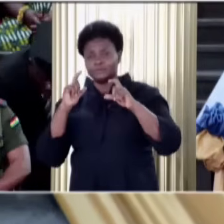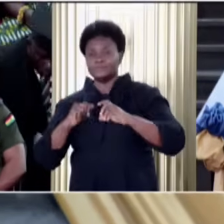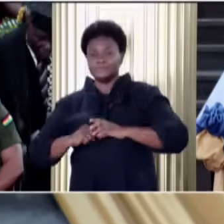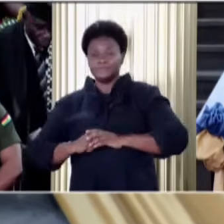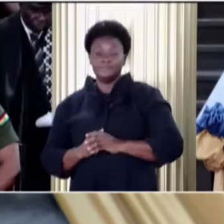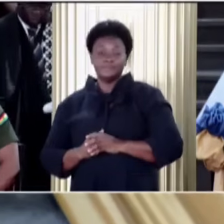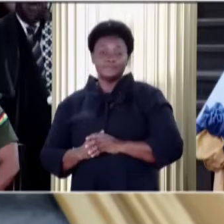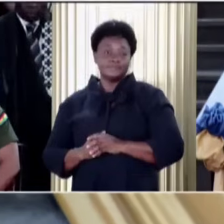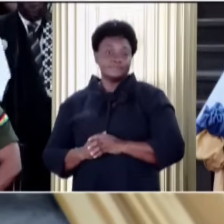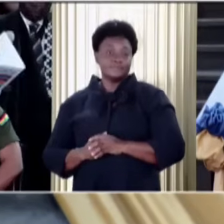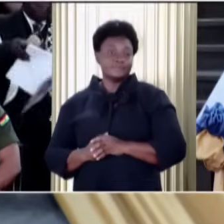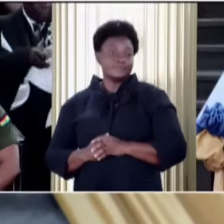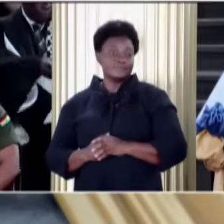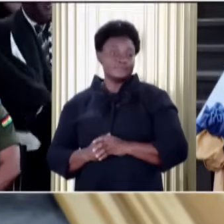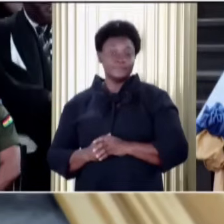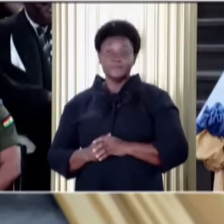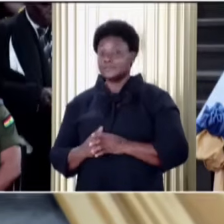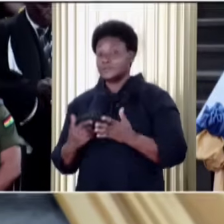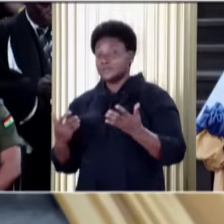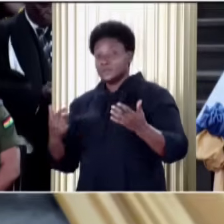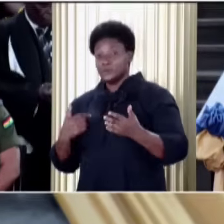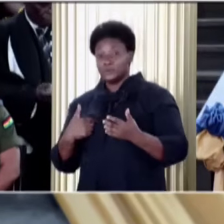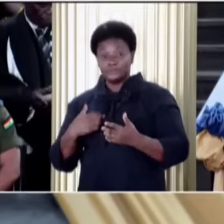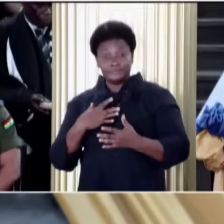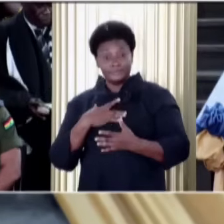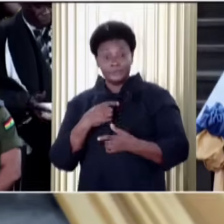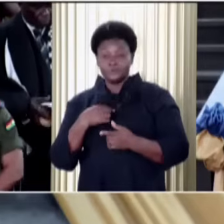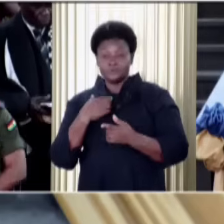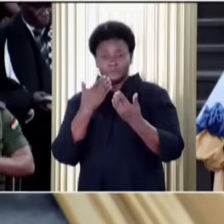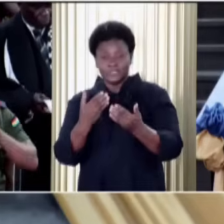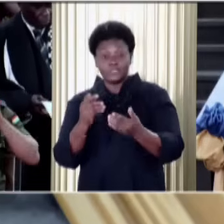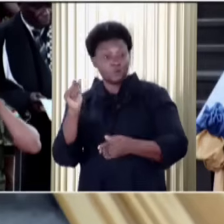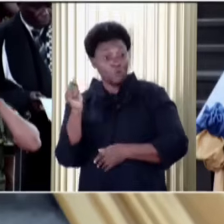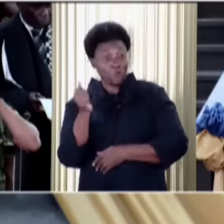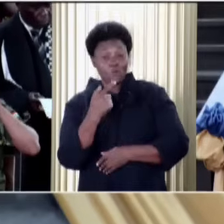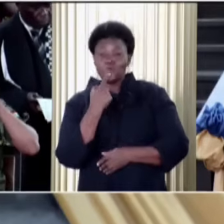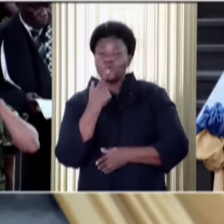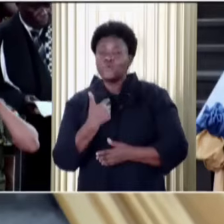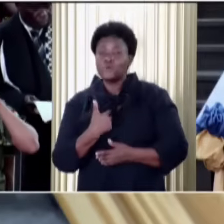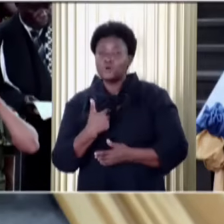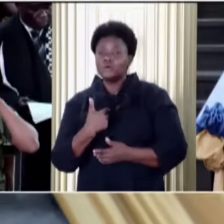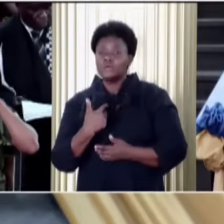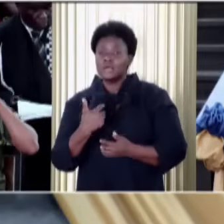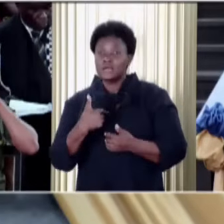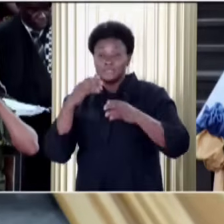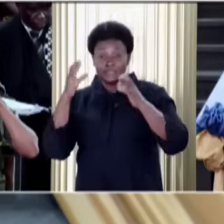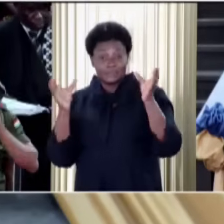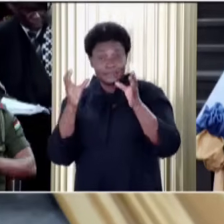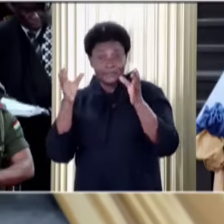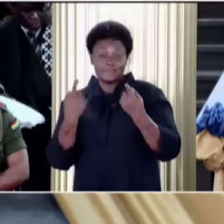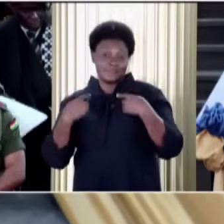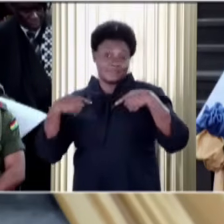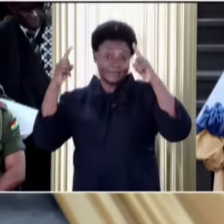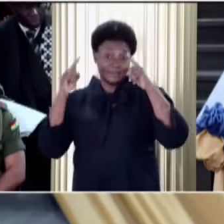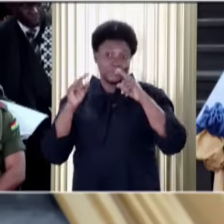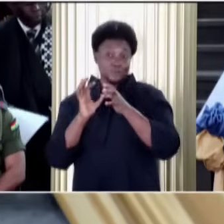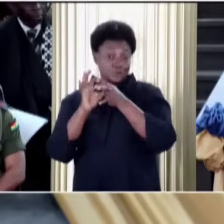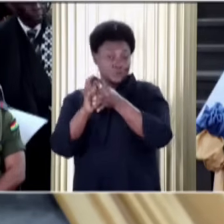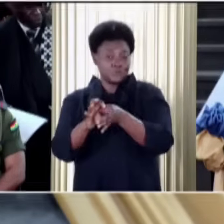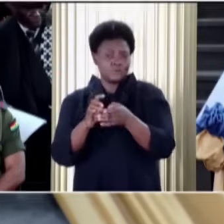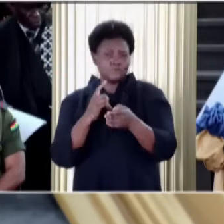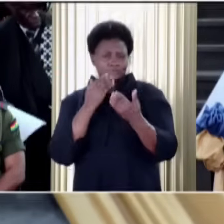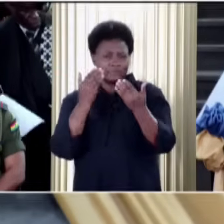officials. Would like to appreciate everyone who helped in making the ceremony a success. Please join me to